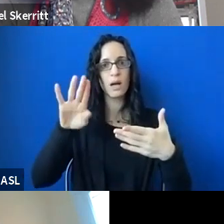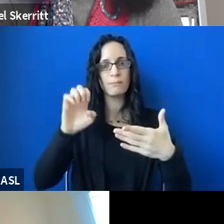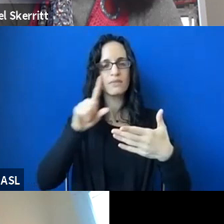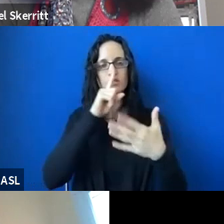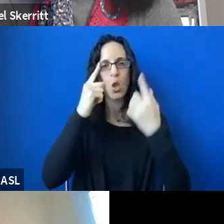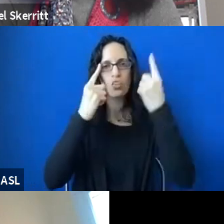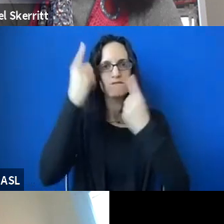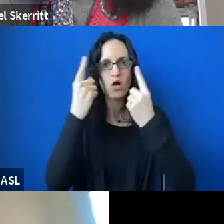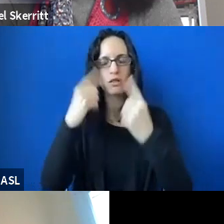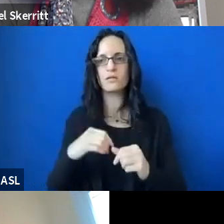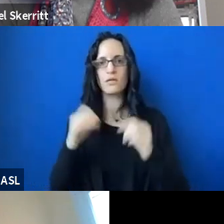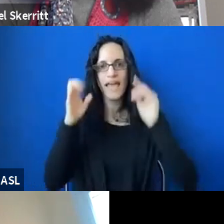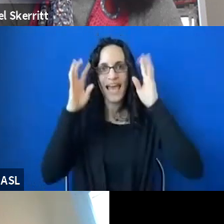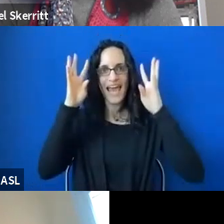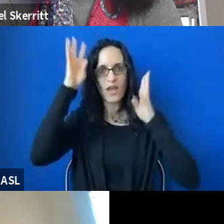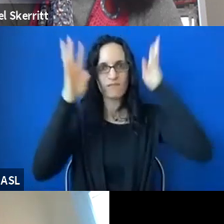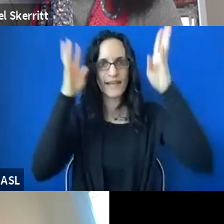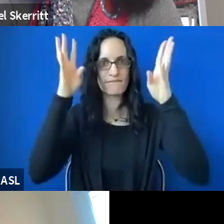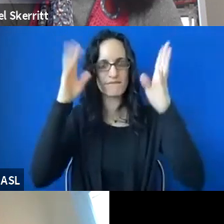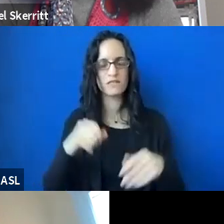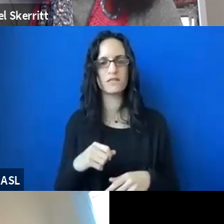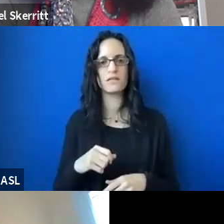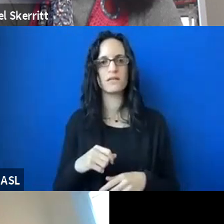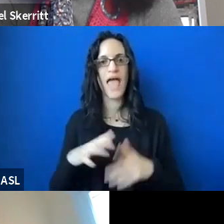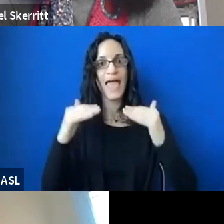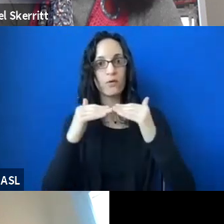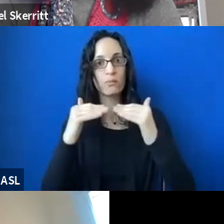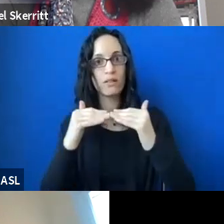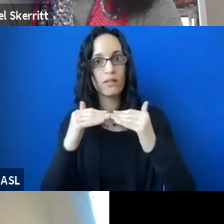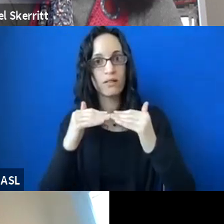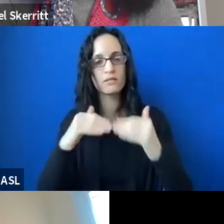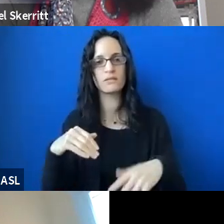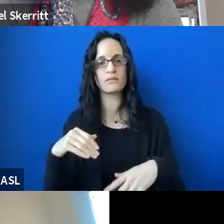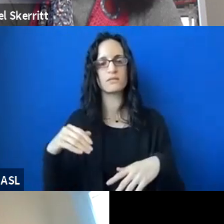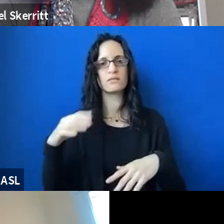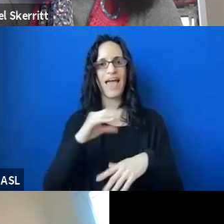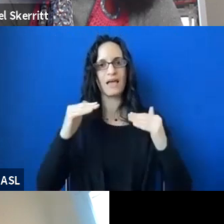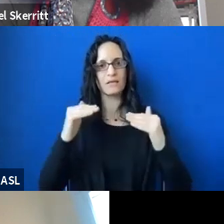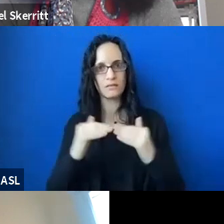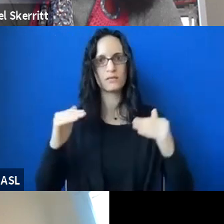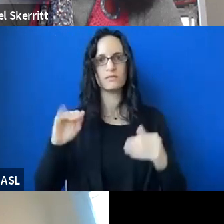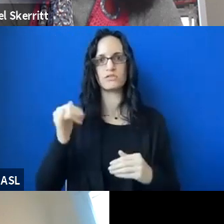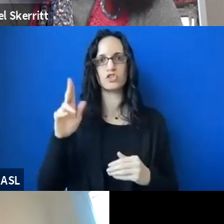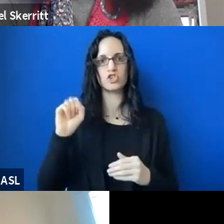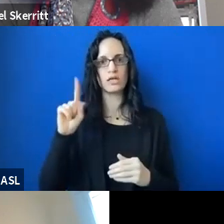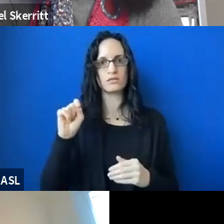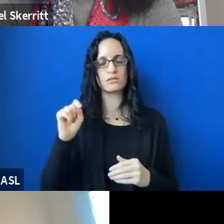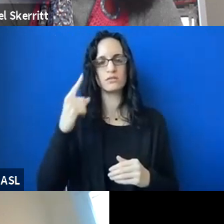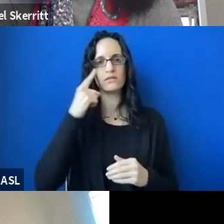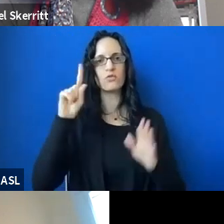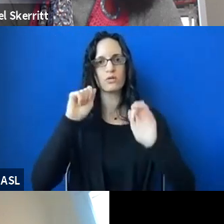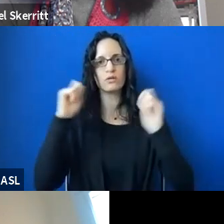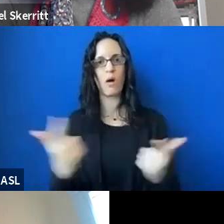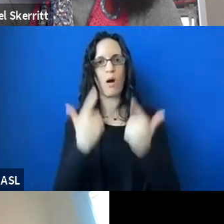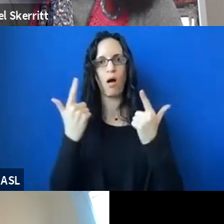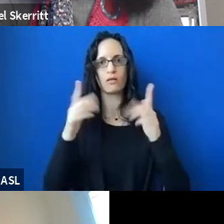that is innovative, that is equitable, and that is just for all of our